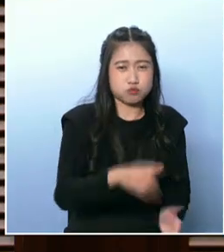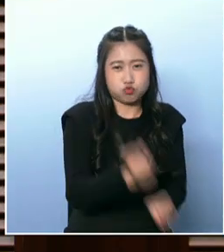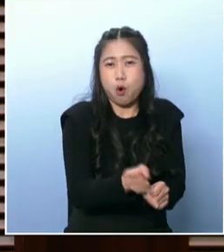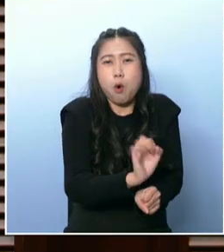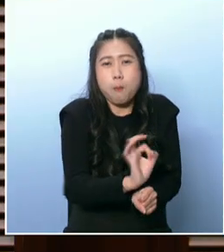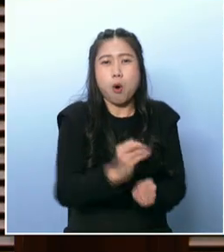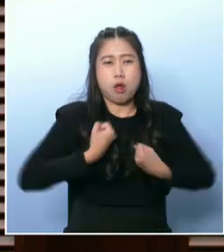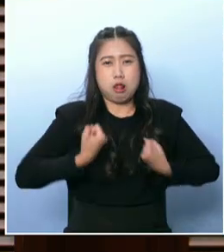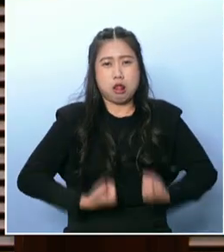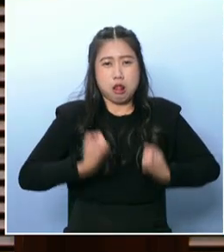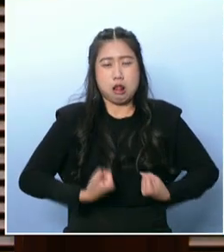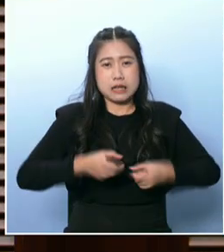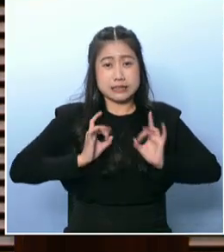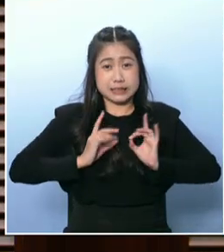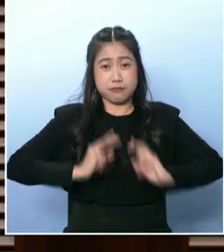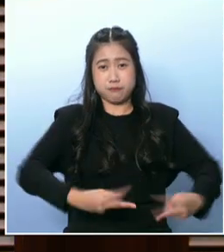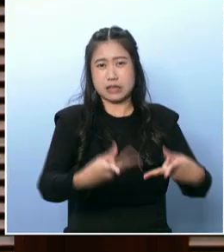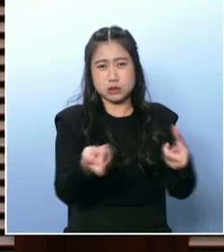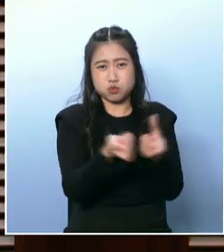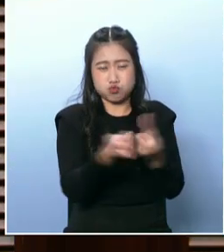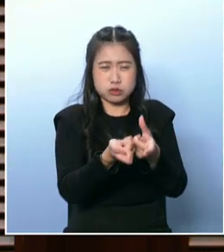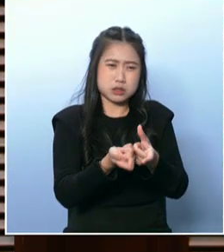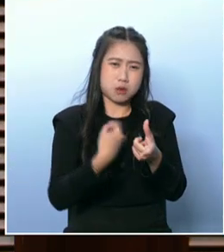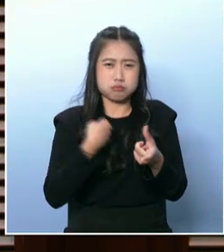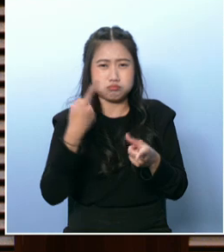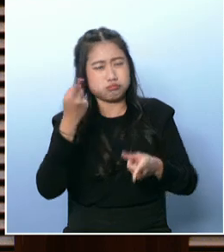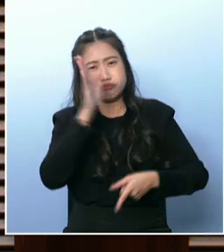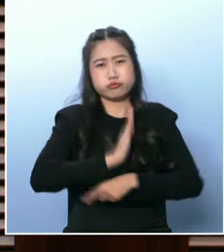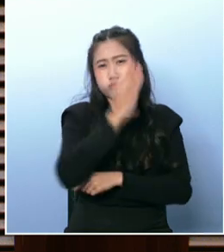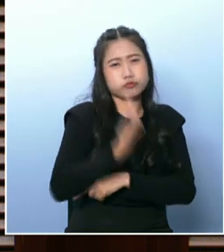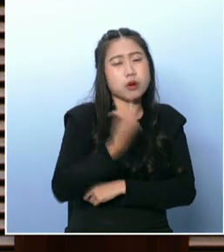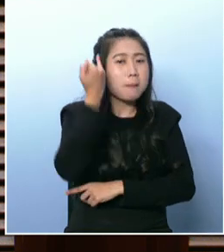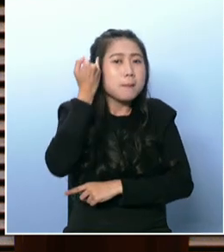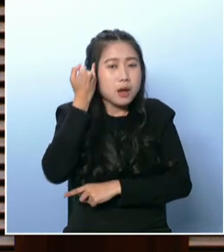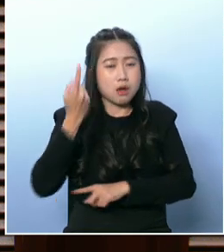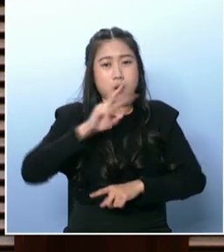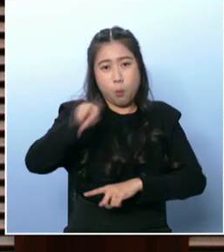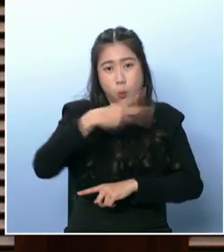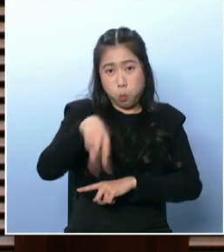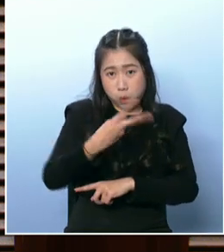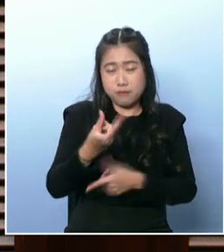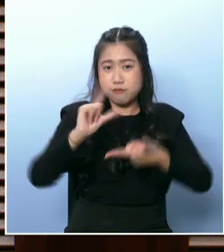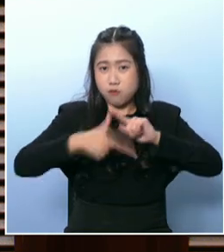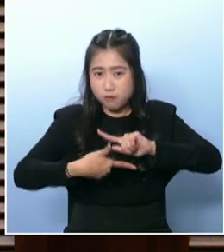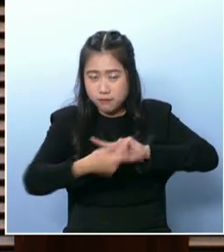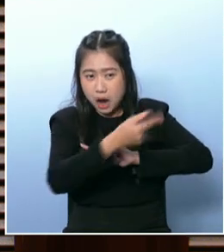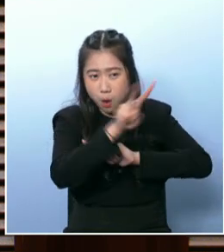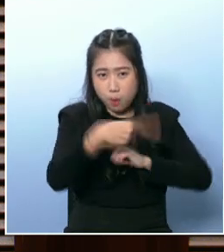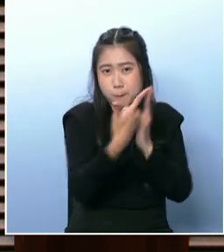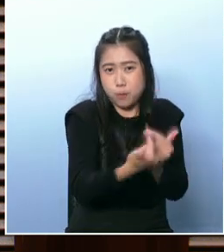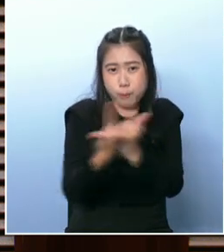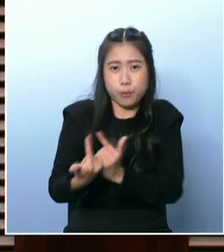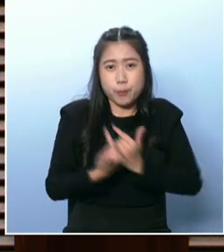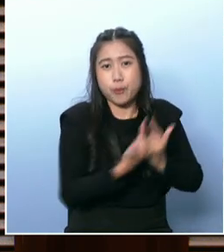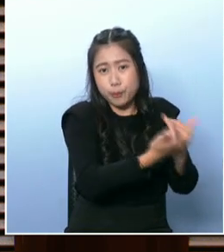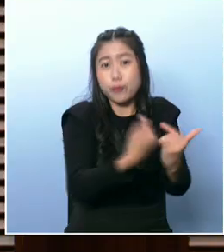that if an organization is not familiar with the operation of RCHDs, they may not be willing to come forward because they may not know